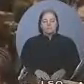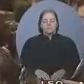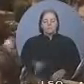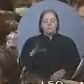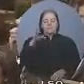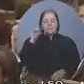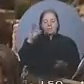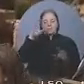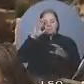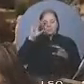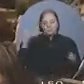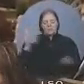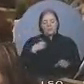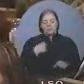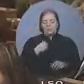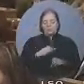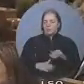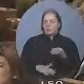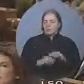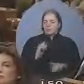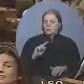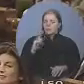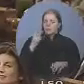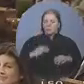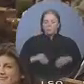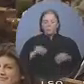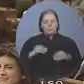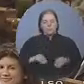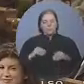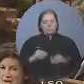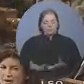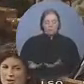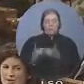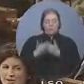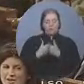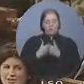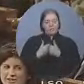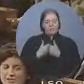be asked by the Prime Minister to be the Environment Minister.